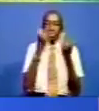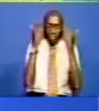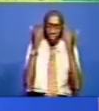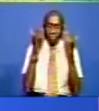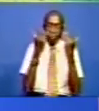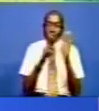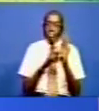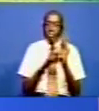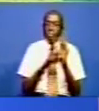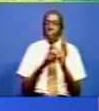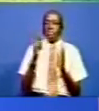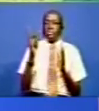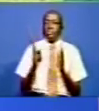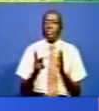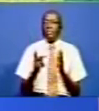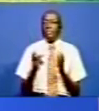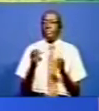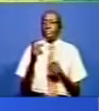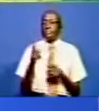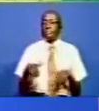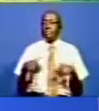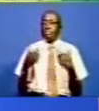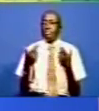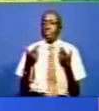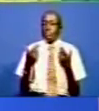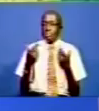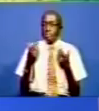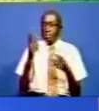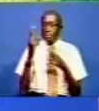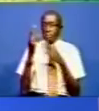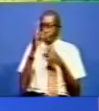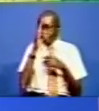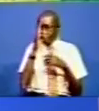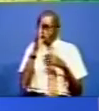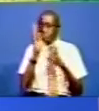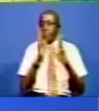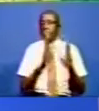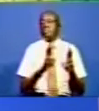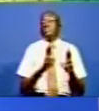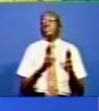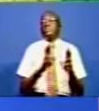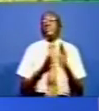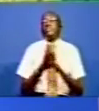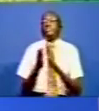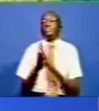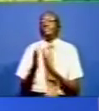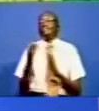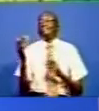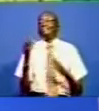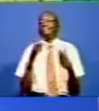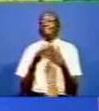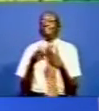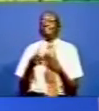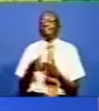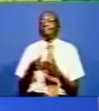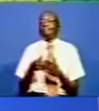It costs Kenyans lives when police officers are unable to promptly respond to emergencies. Other injunctions have led